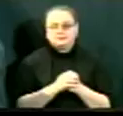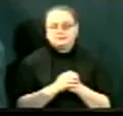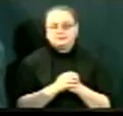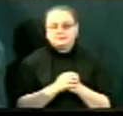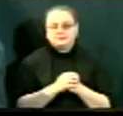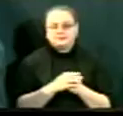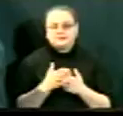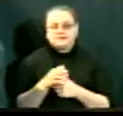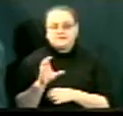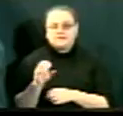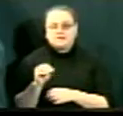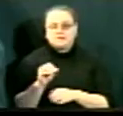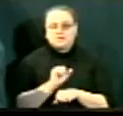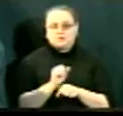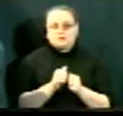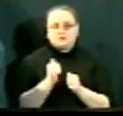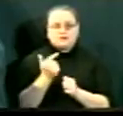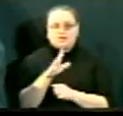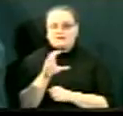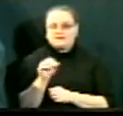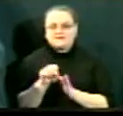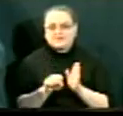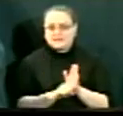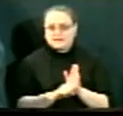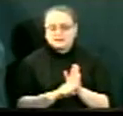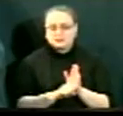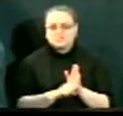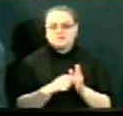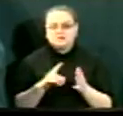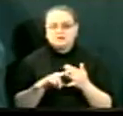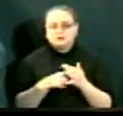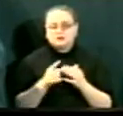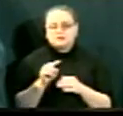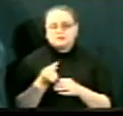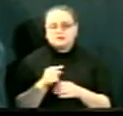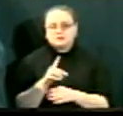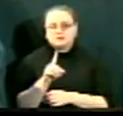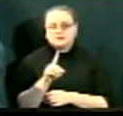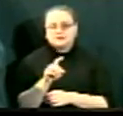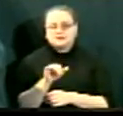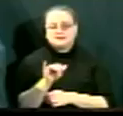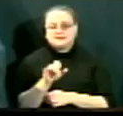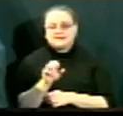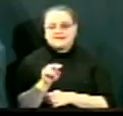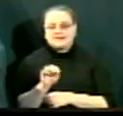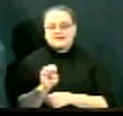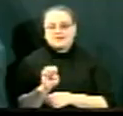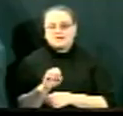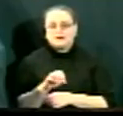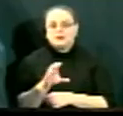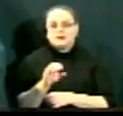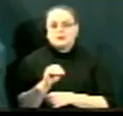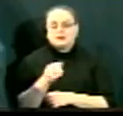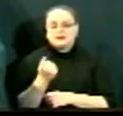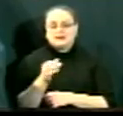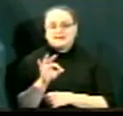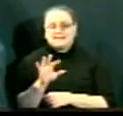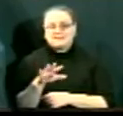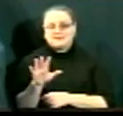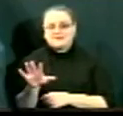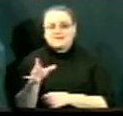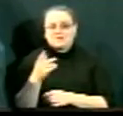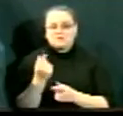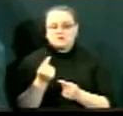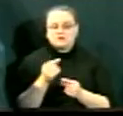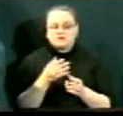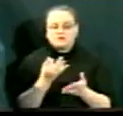company, work with all 50 states and 403Bs. We actually started the first one in Dade County in 1955. We do